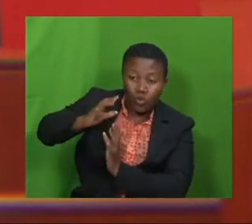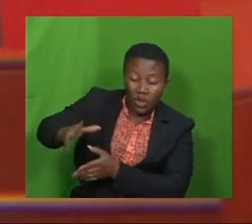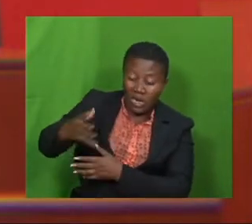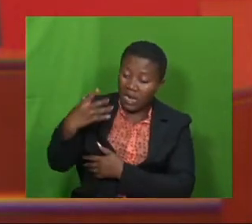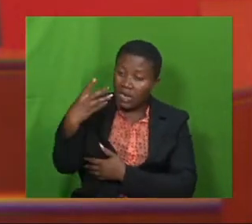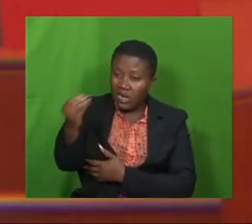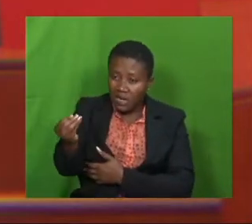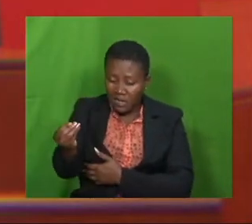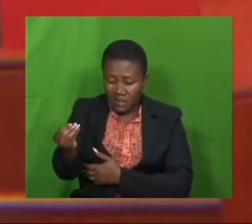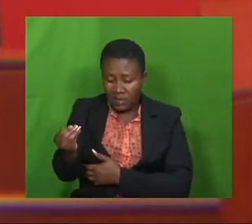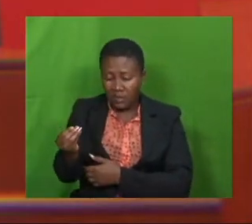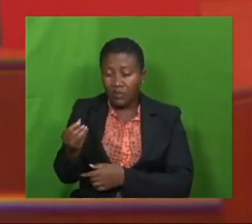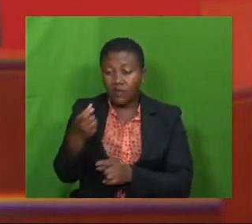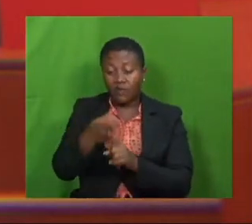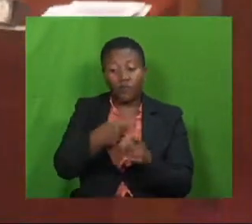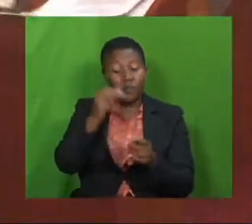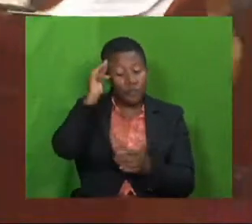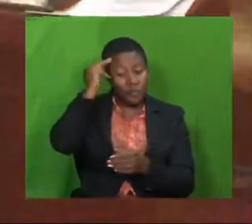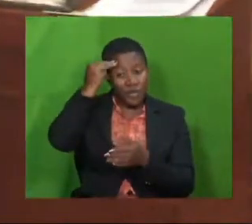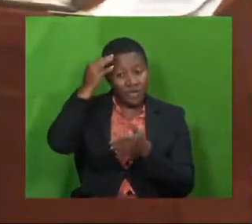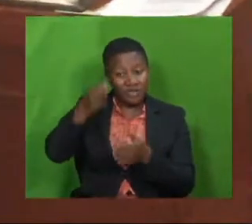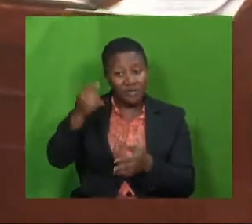Quote Amwakwata 2021.